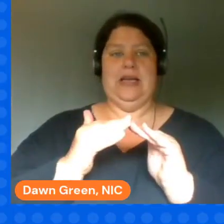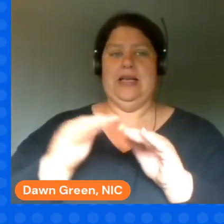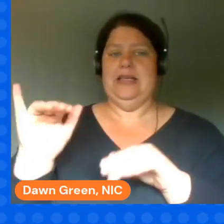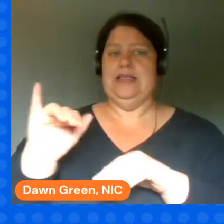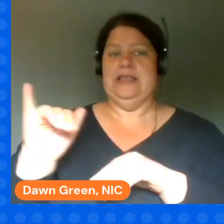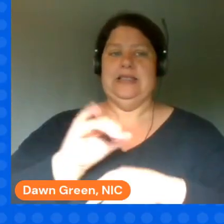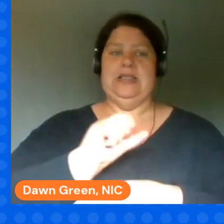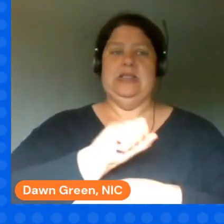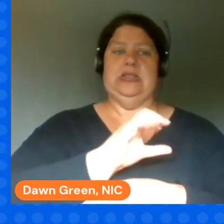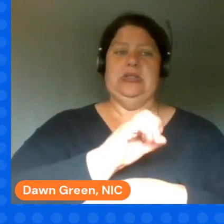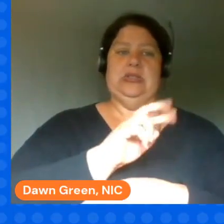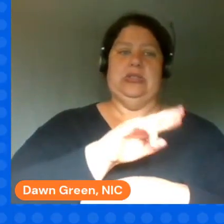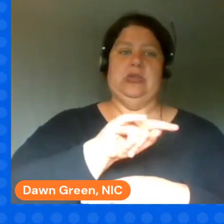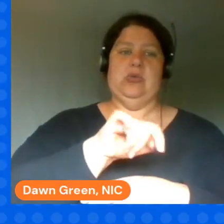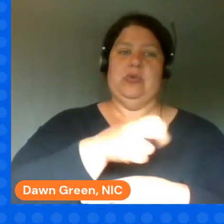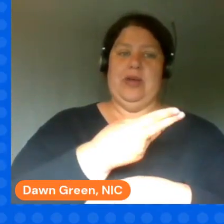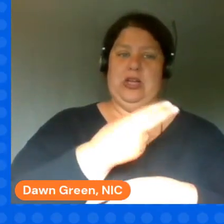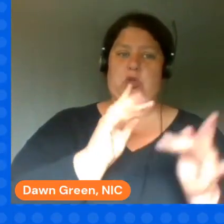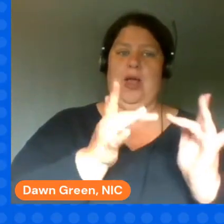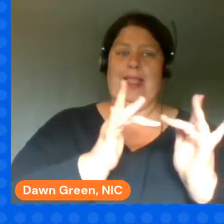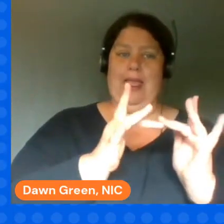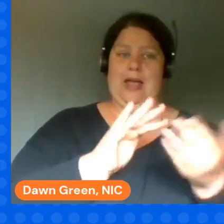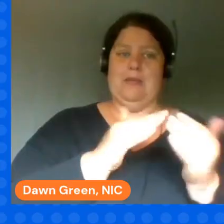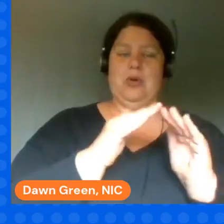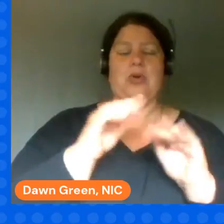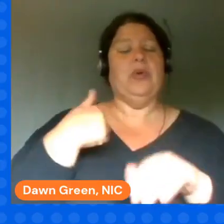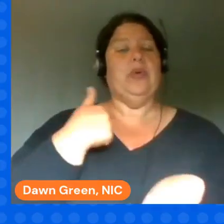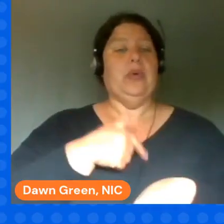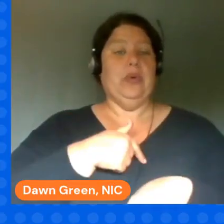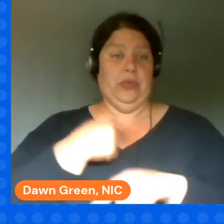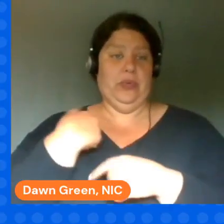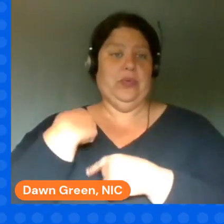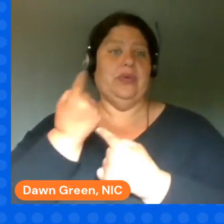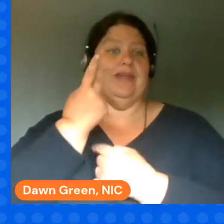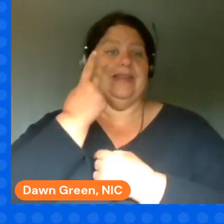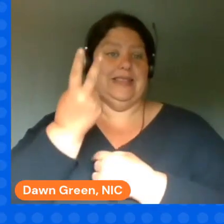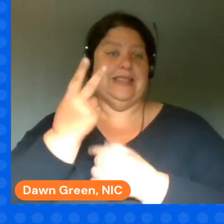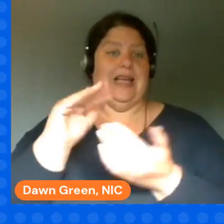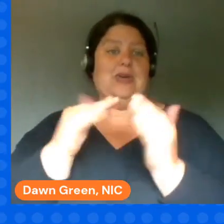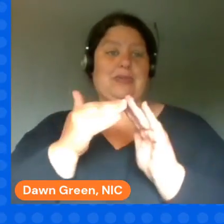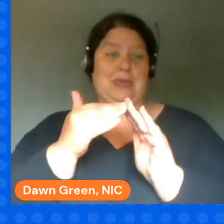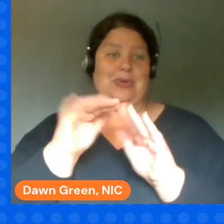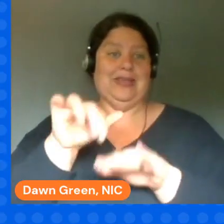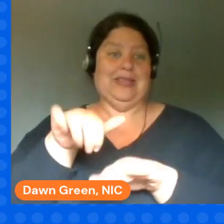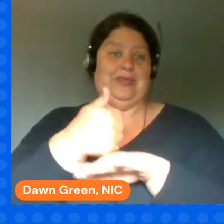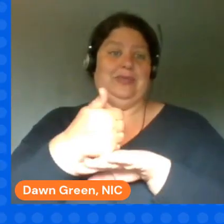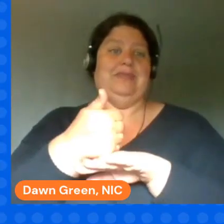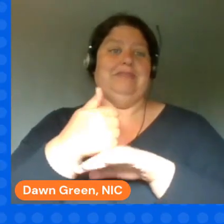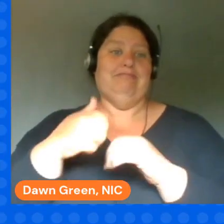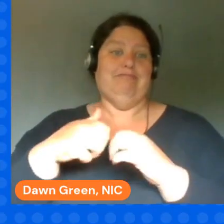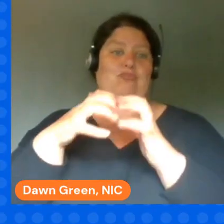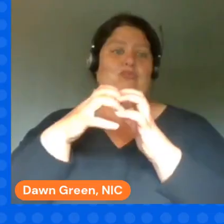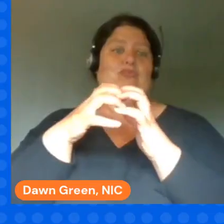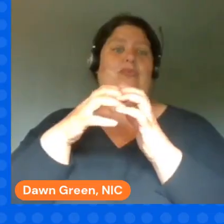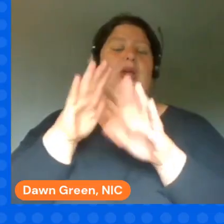community. We have seen a community forming on our YouTube channel,